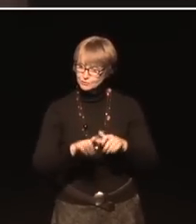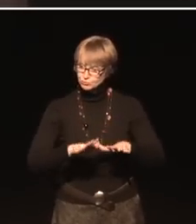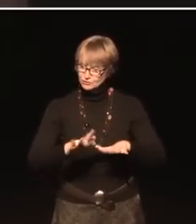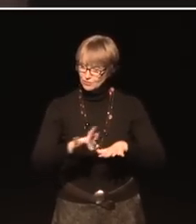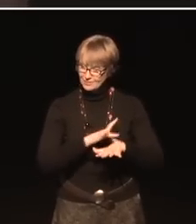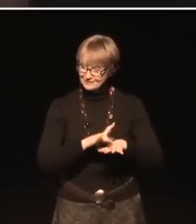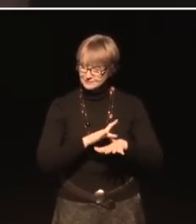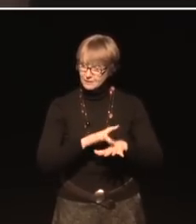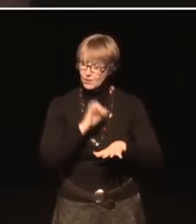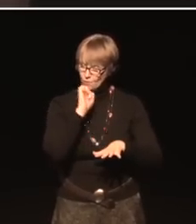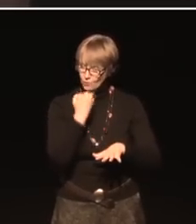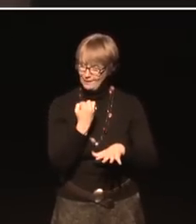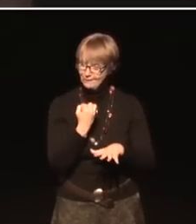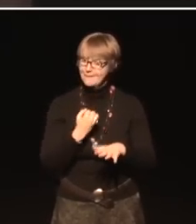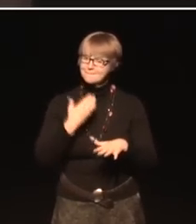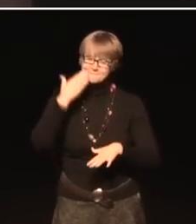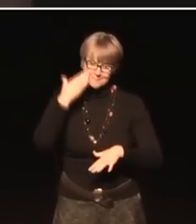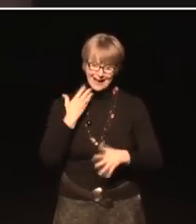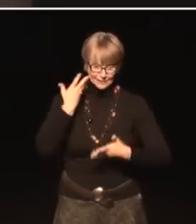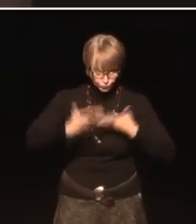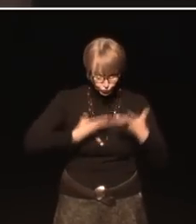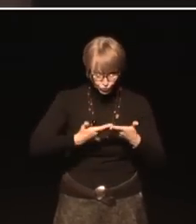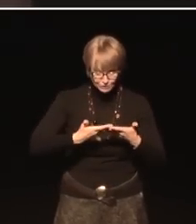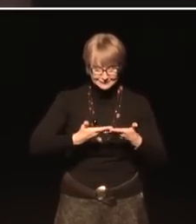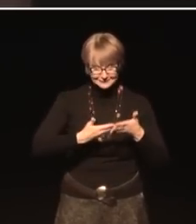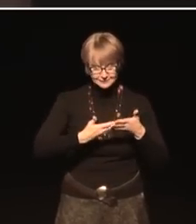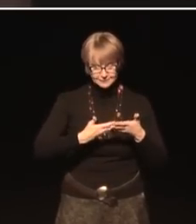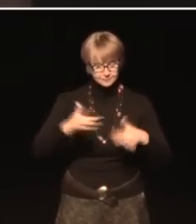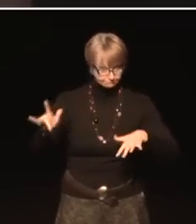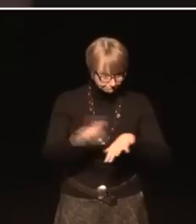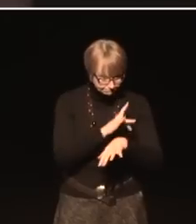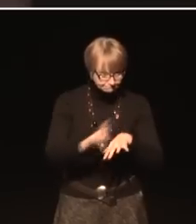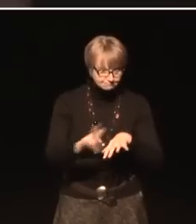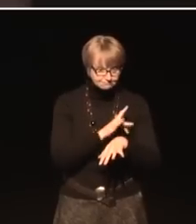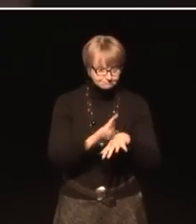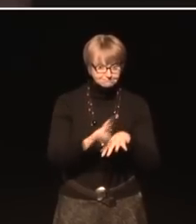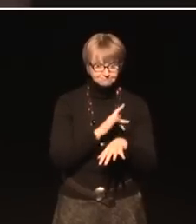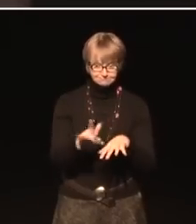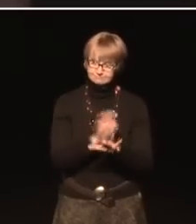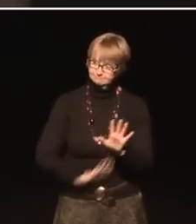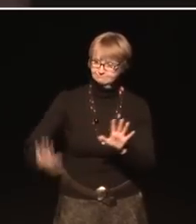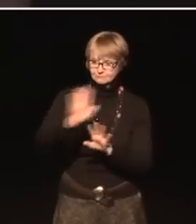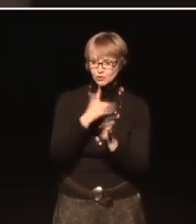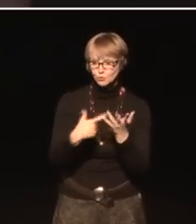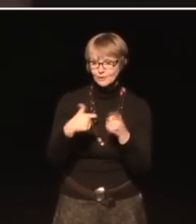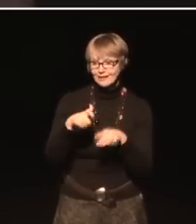British stories in regional theatres on the middle scale. It's a 3-year project.